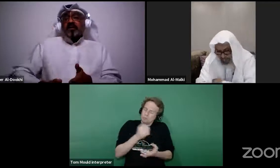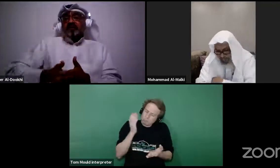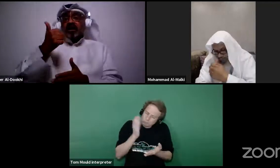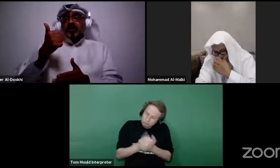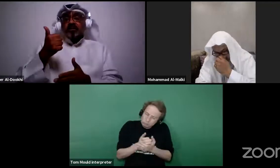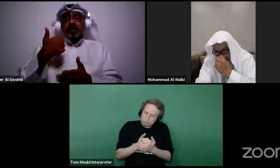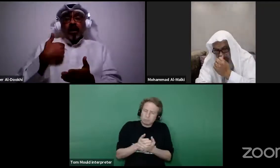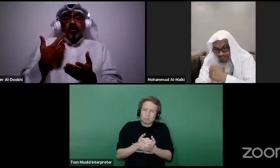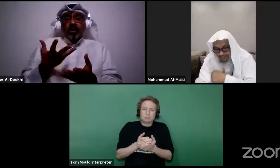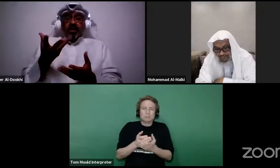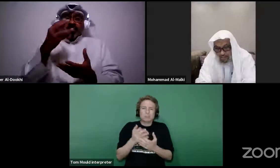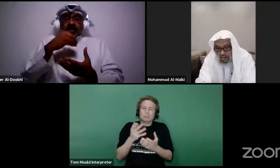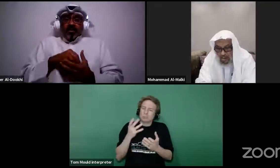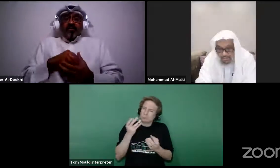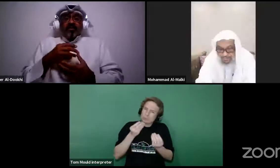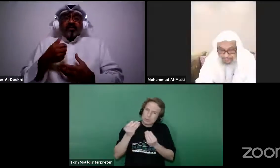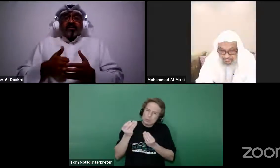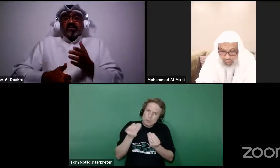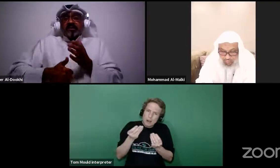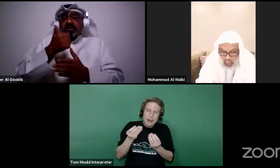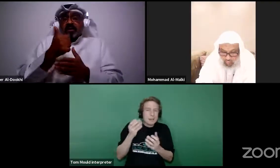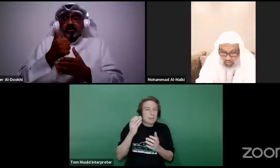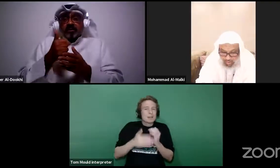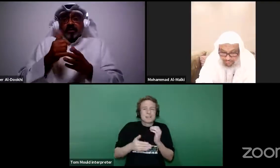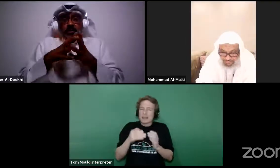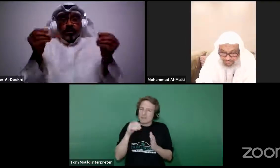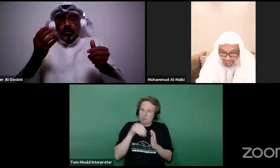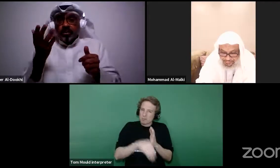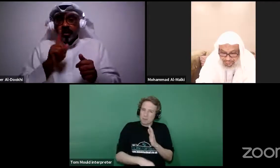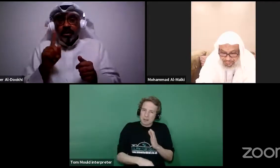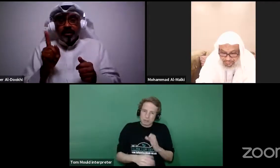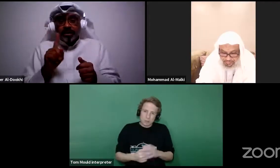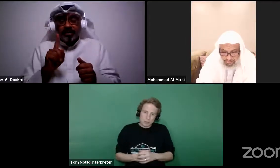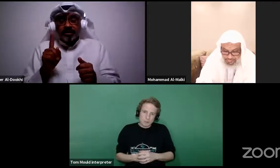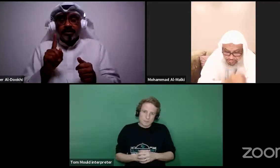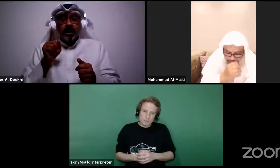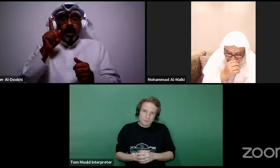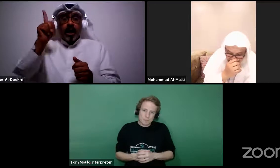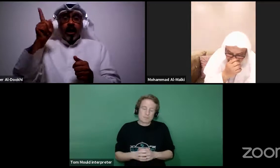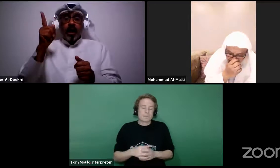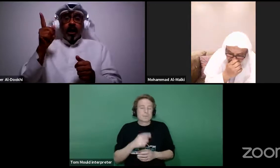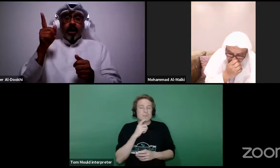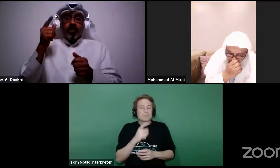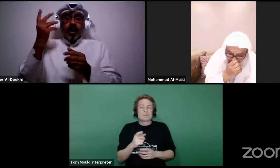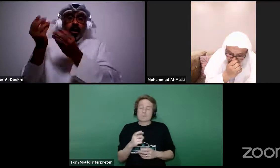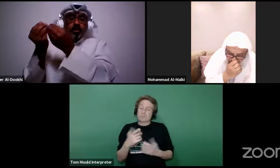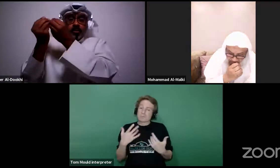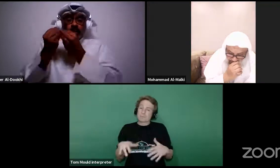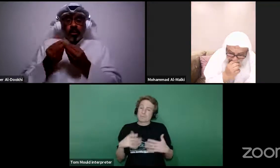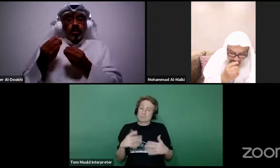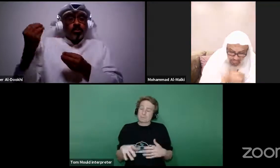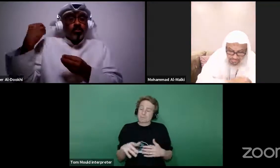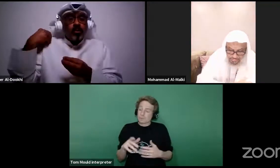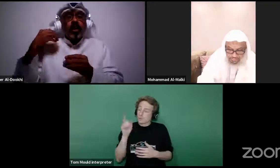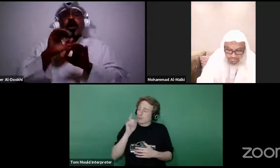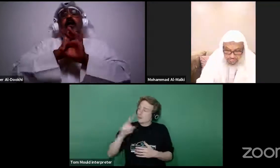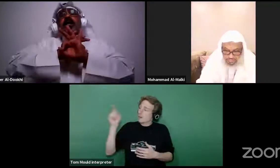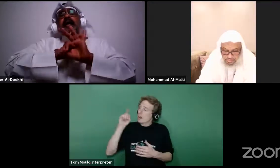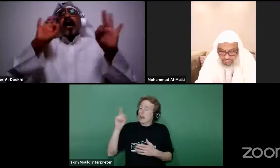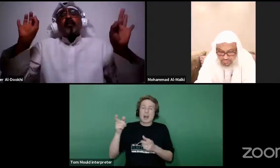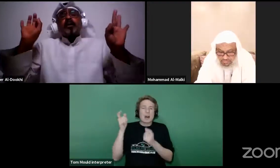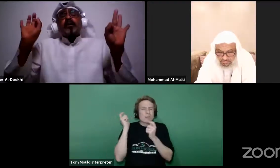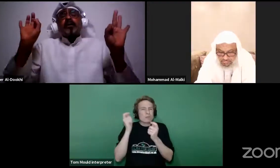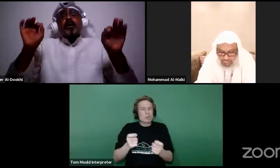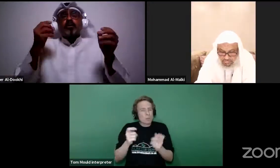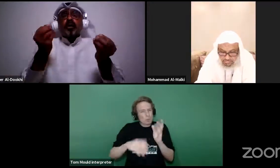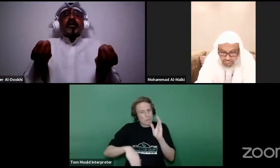perish. And then he says that that Allah may pay them their dues in full and give them even